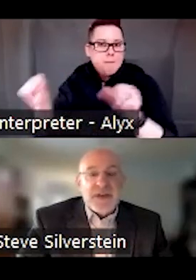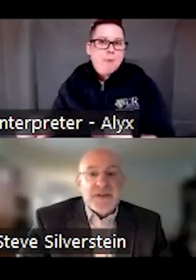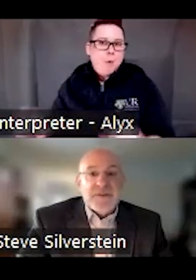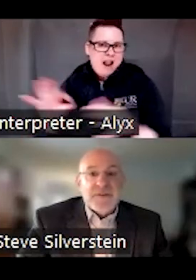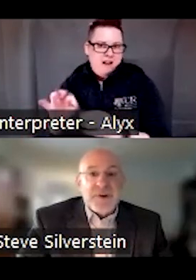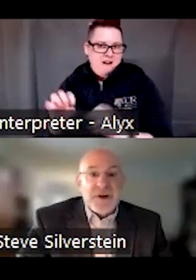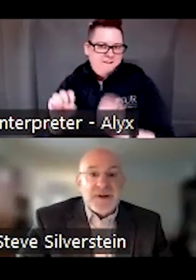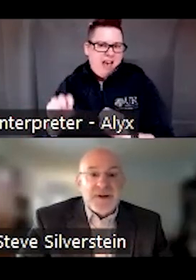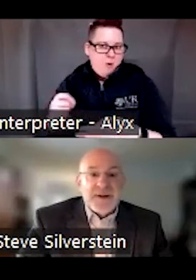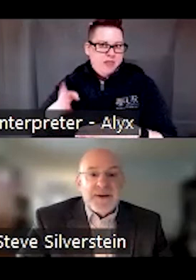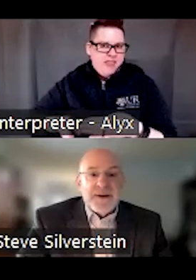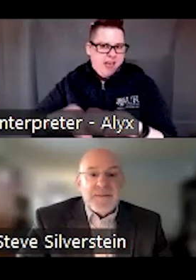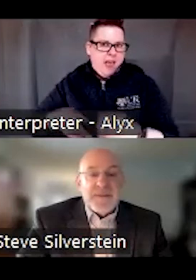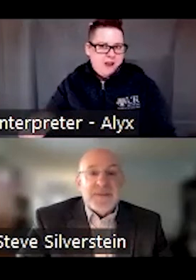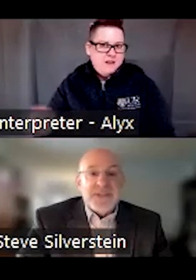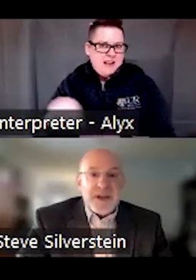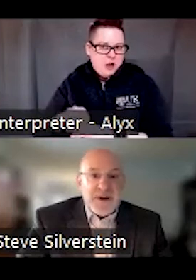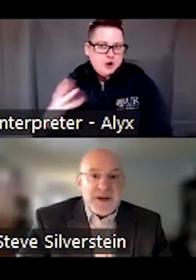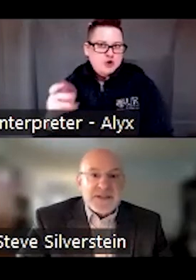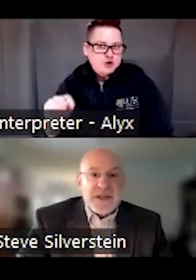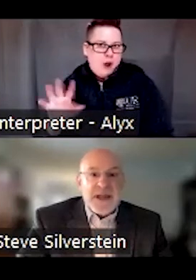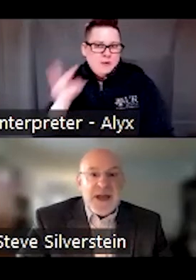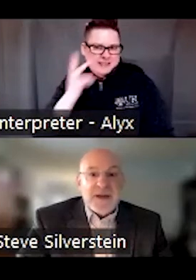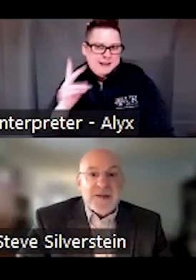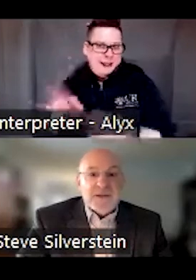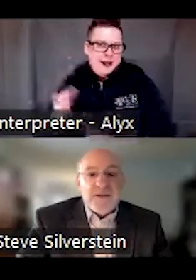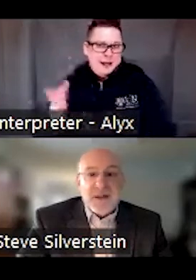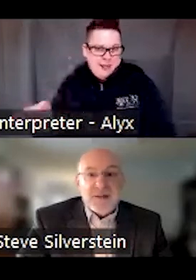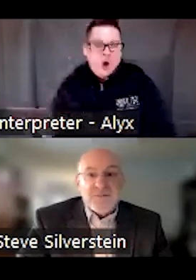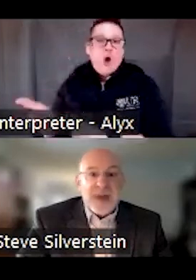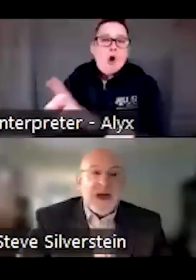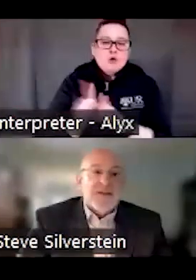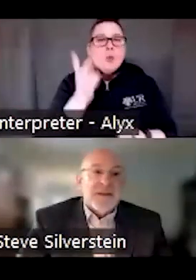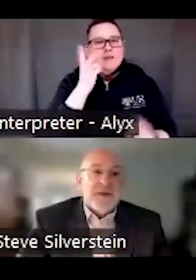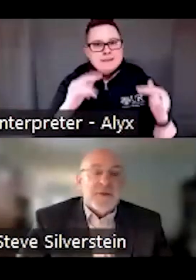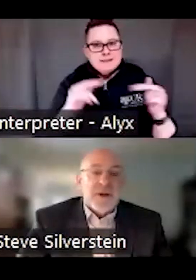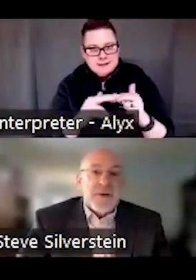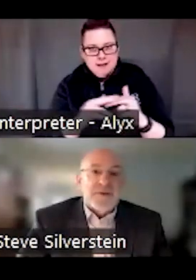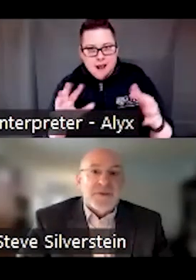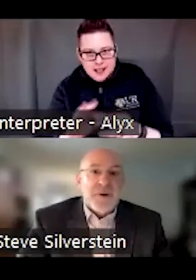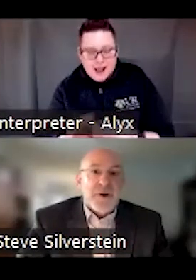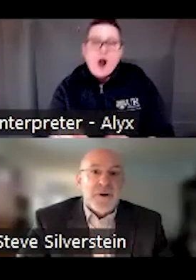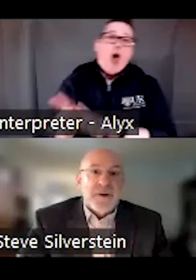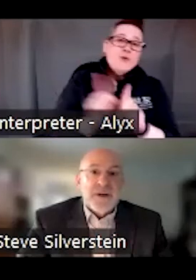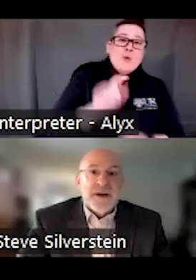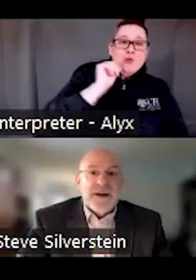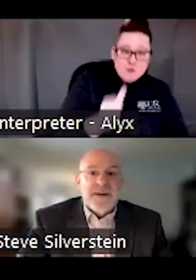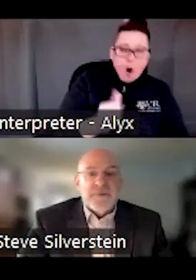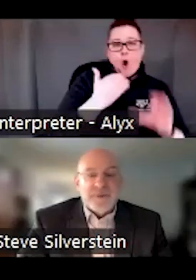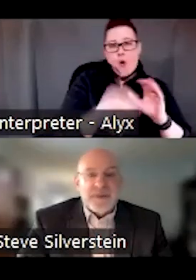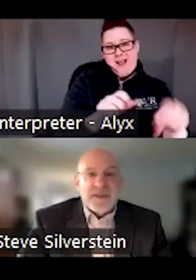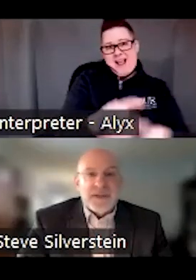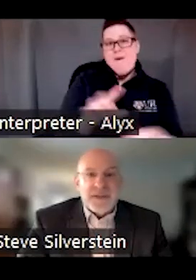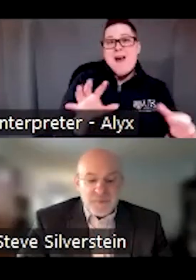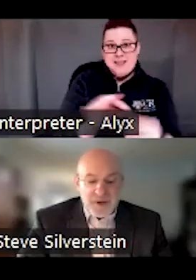very end of the talk in the chat box and on a slide, and an email will come out tomorrow